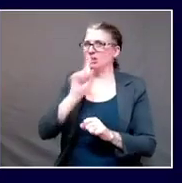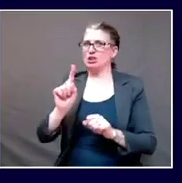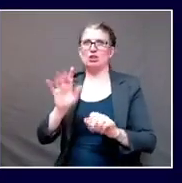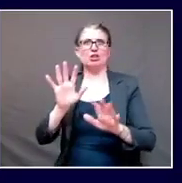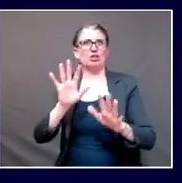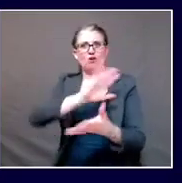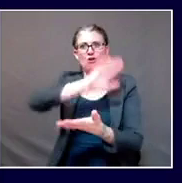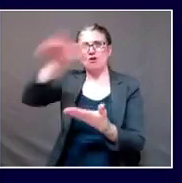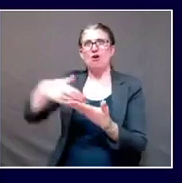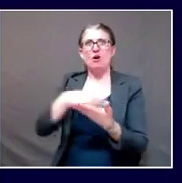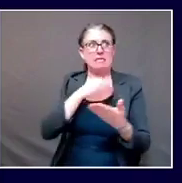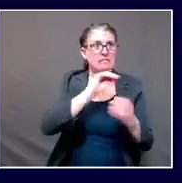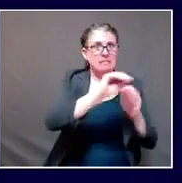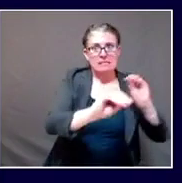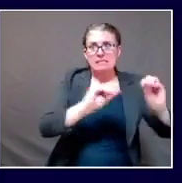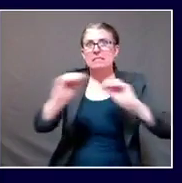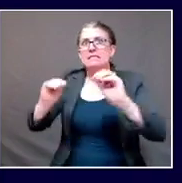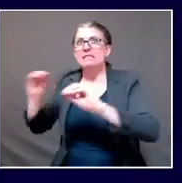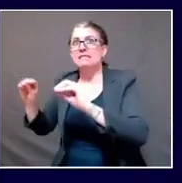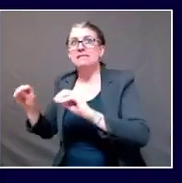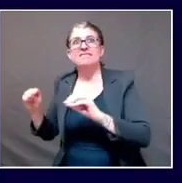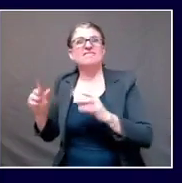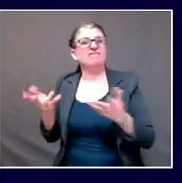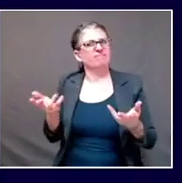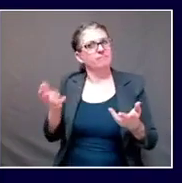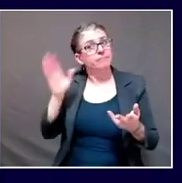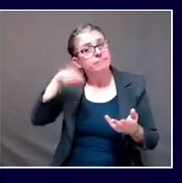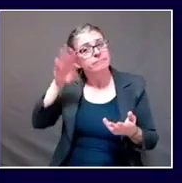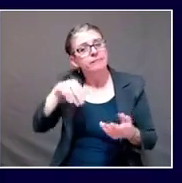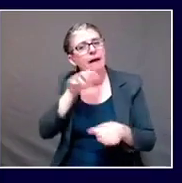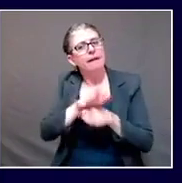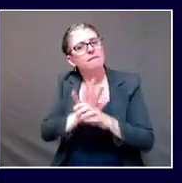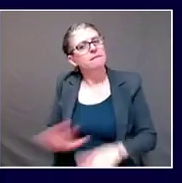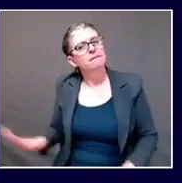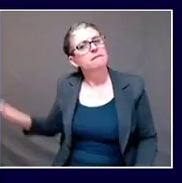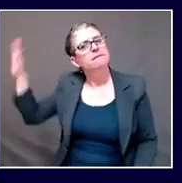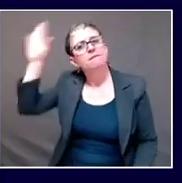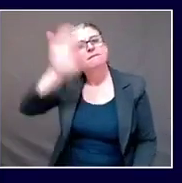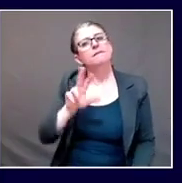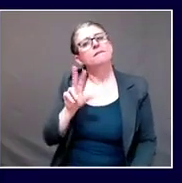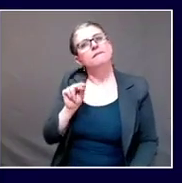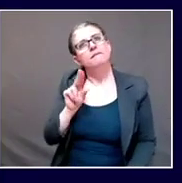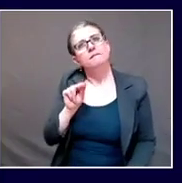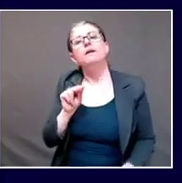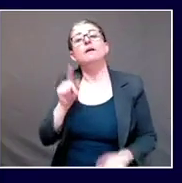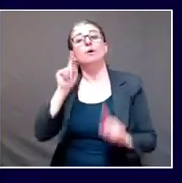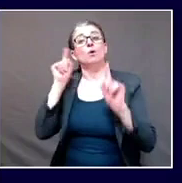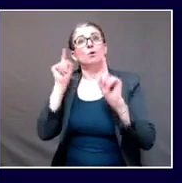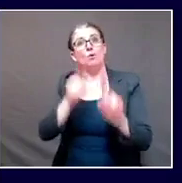process as equitably, efficiently, and quickly as possible.